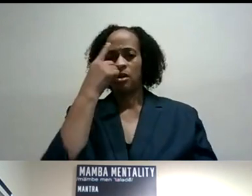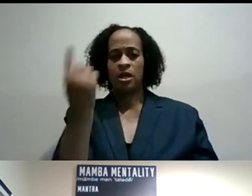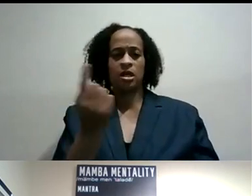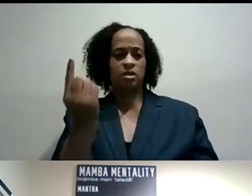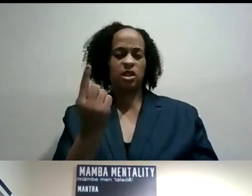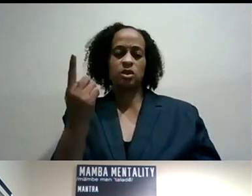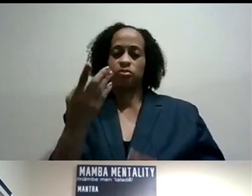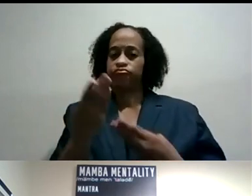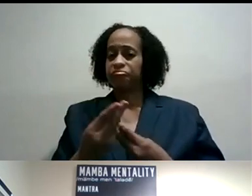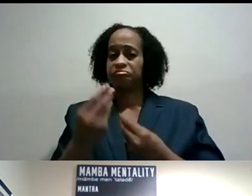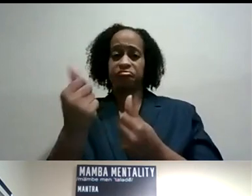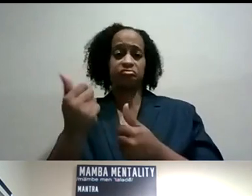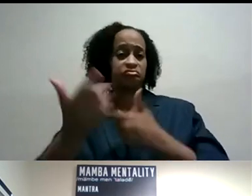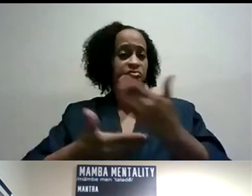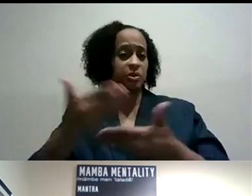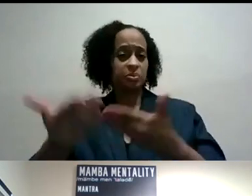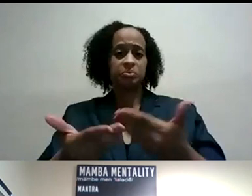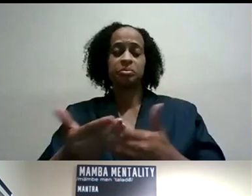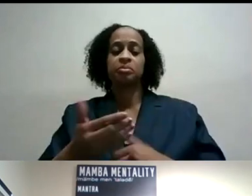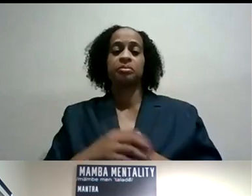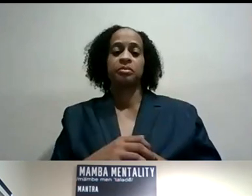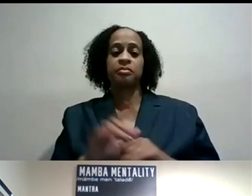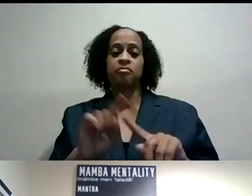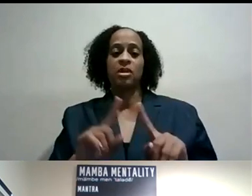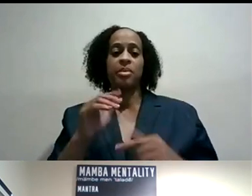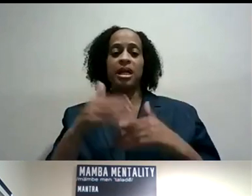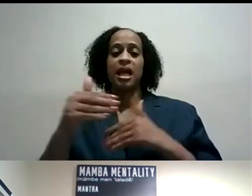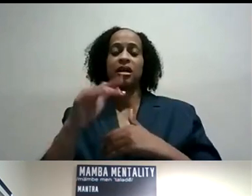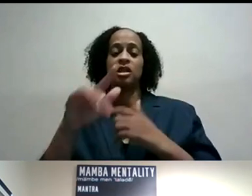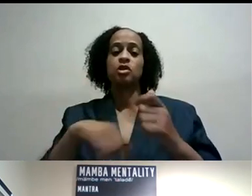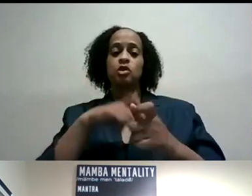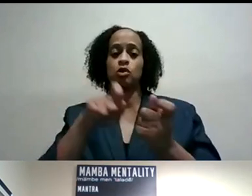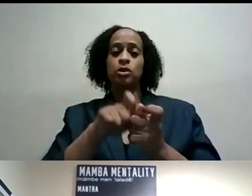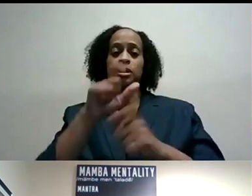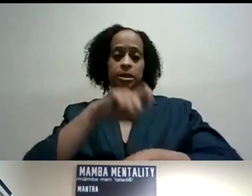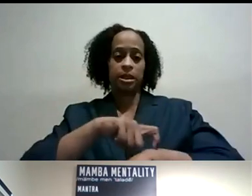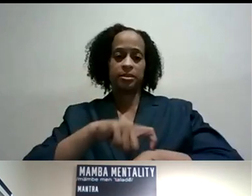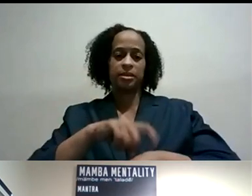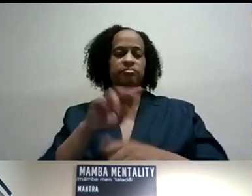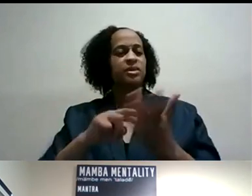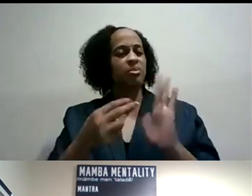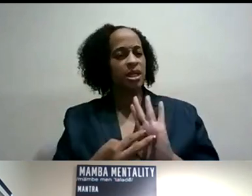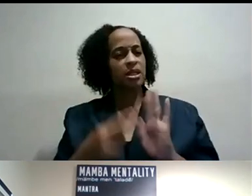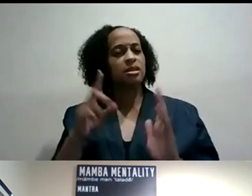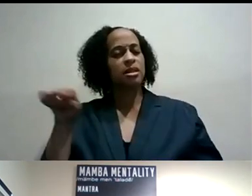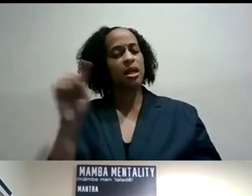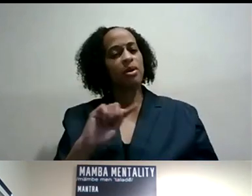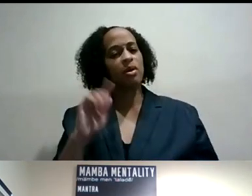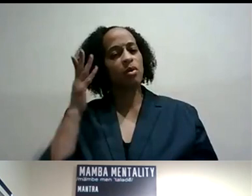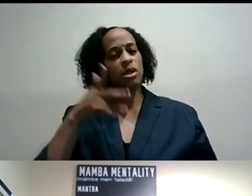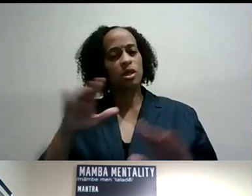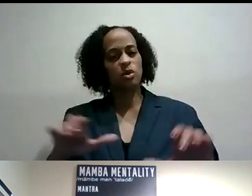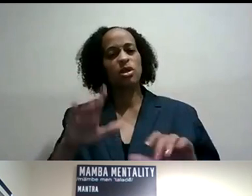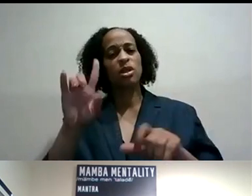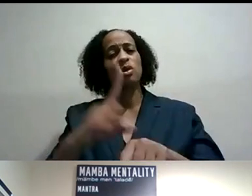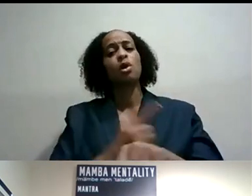like that. But he says, after certain time, in other words, they were going through this for quite a